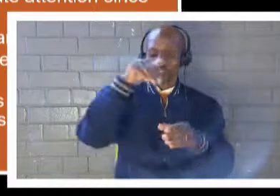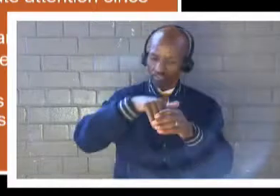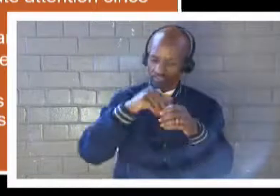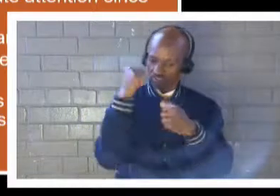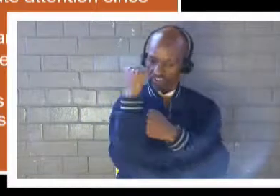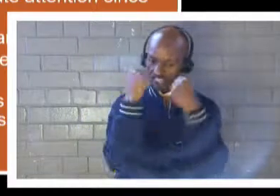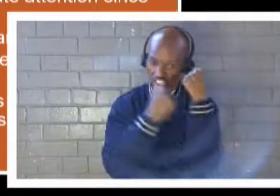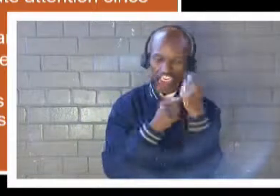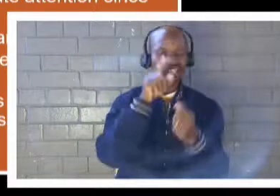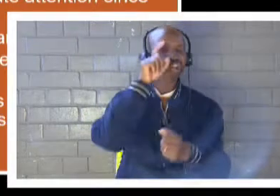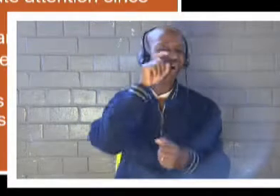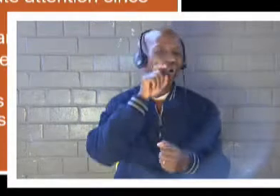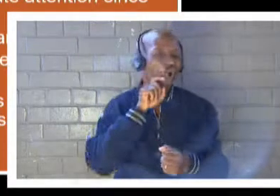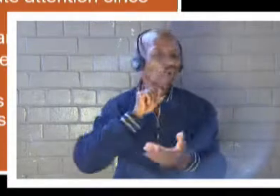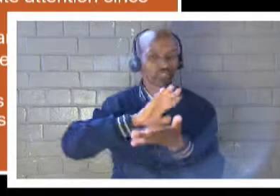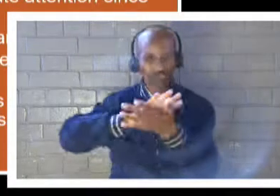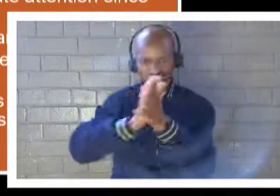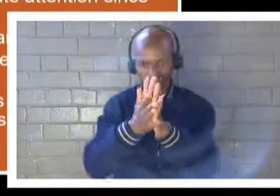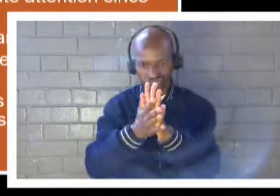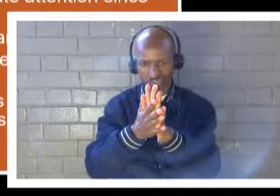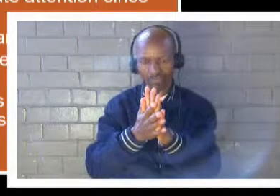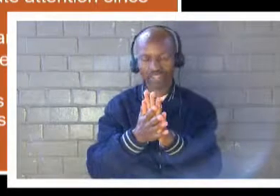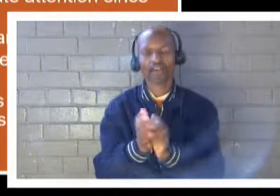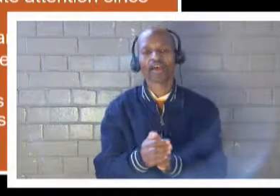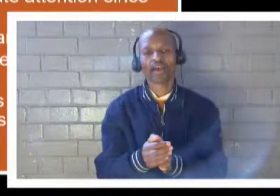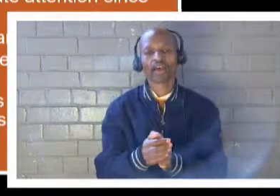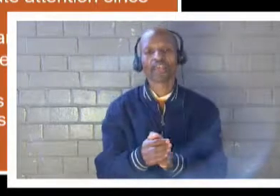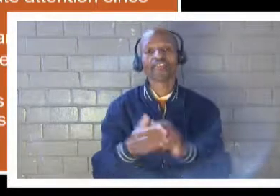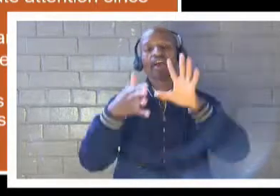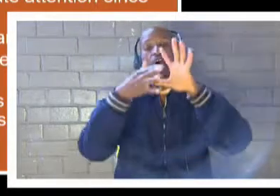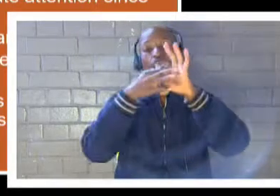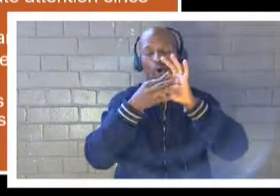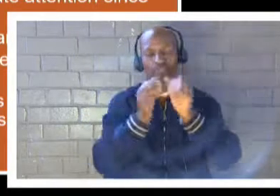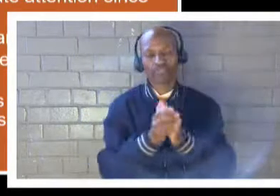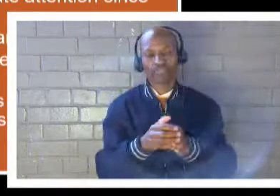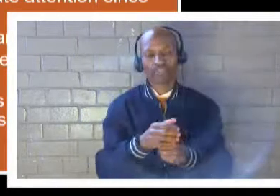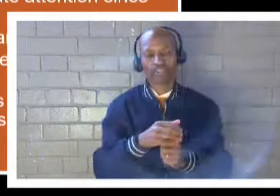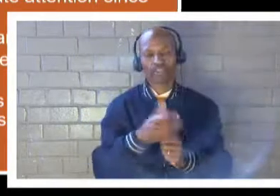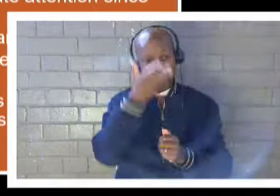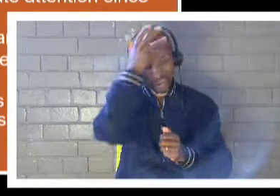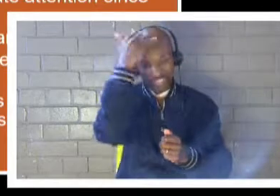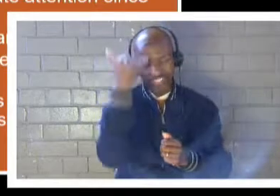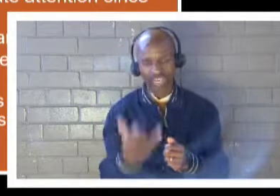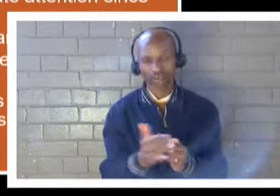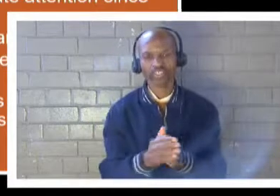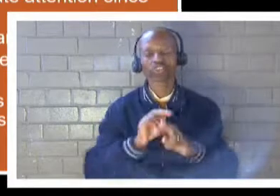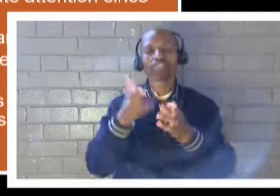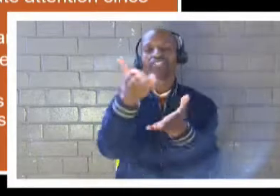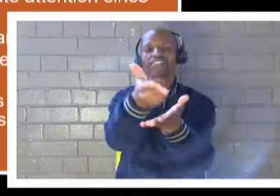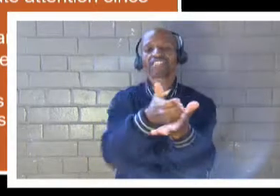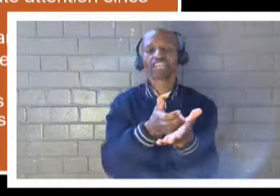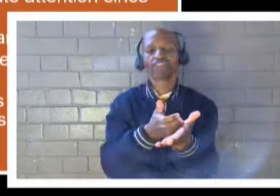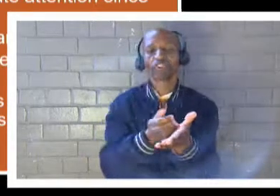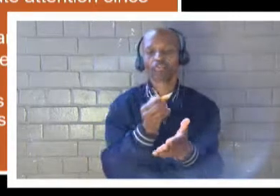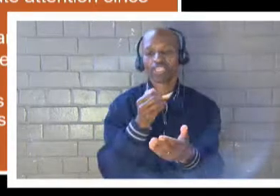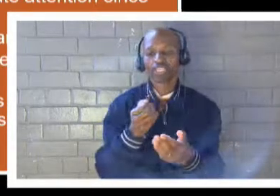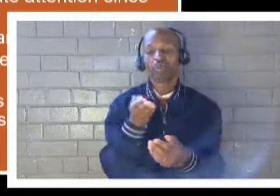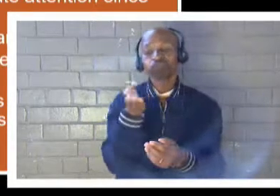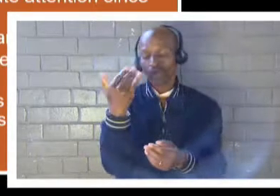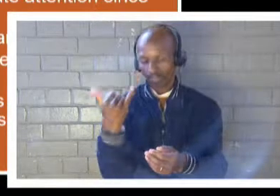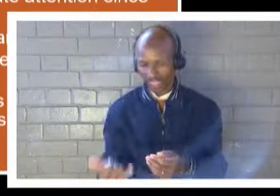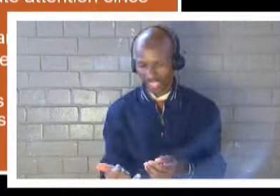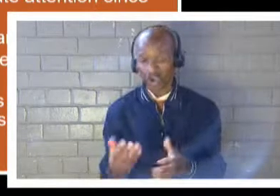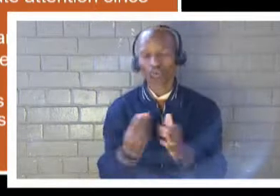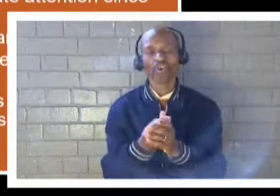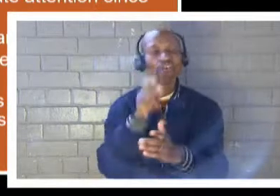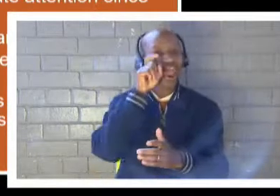is old and deteriorated. The nursing home is also deteriorated and it is unsafe for students to reside there. Due